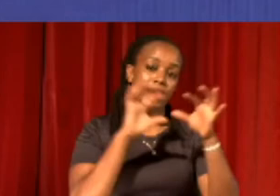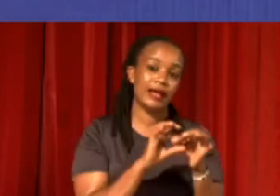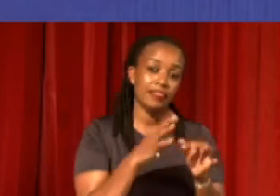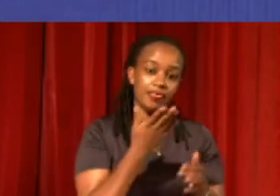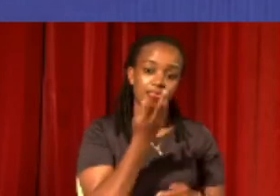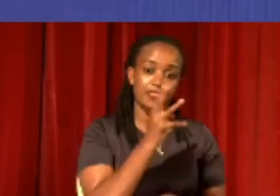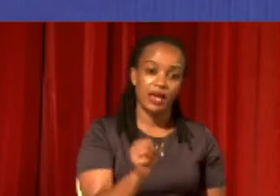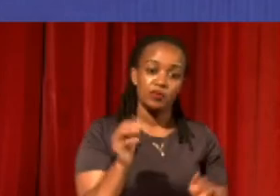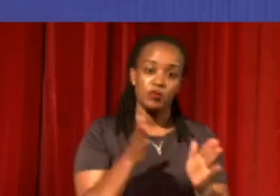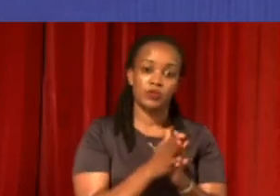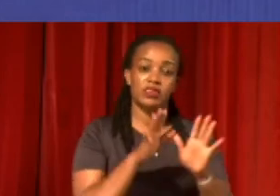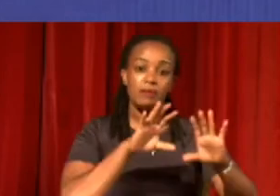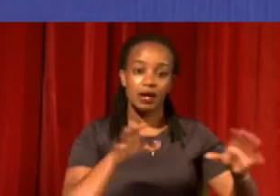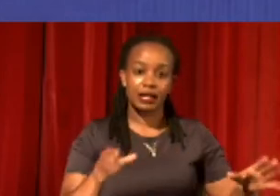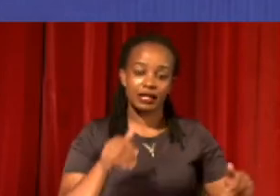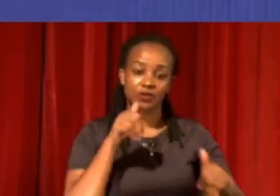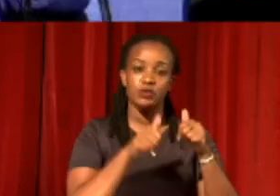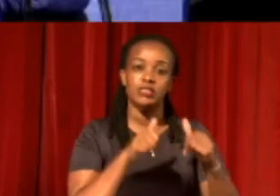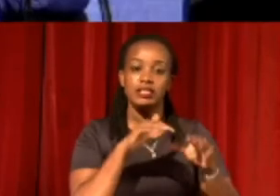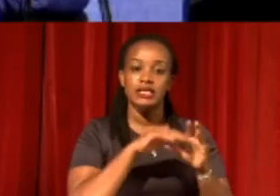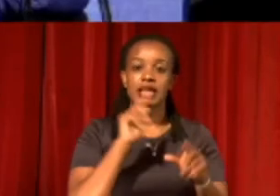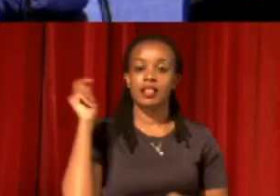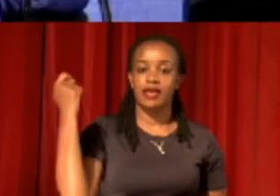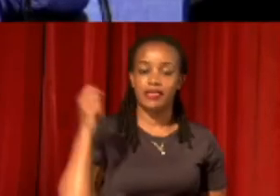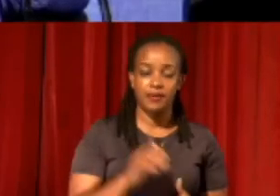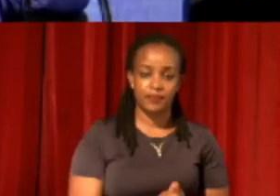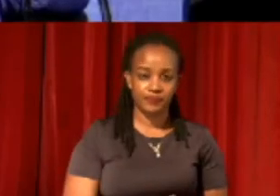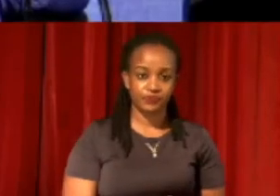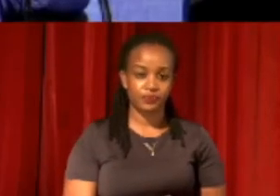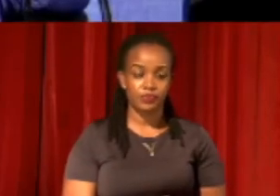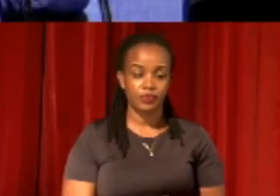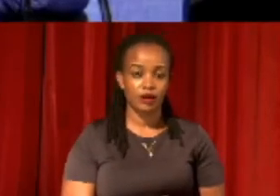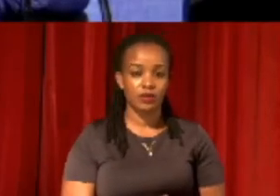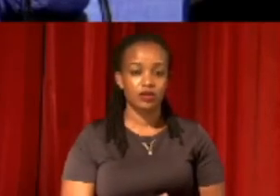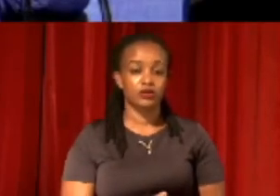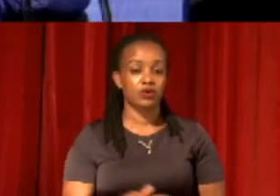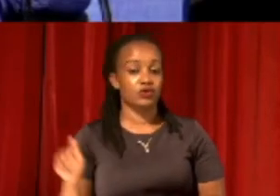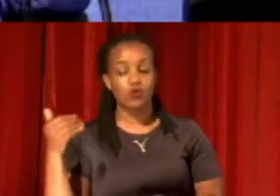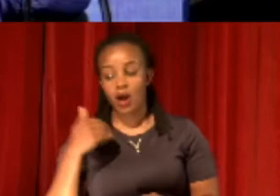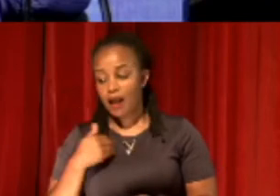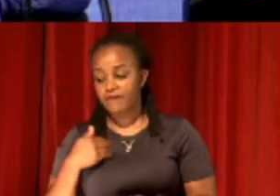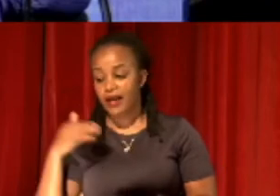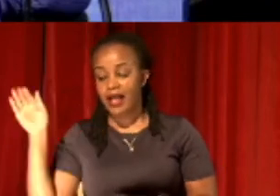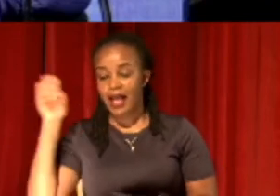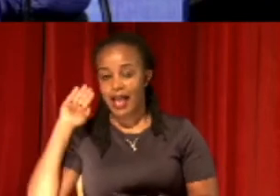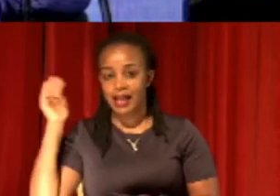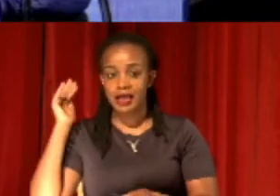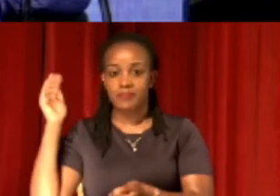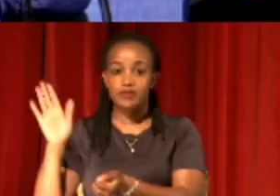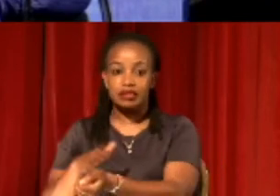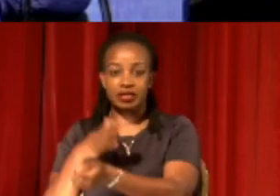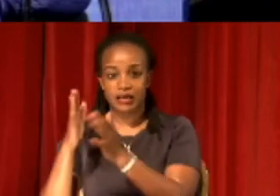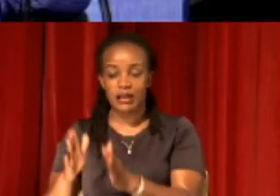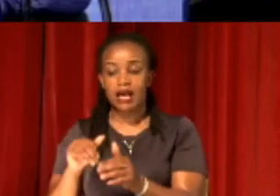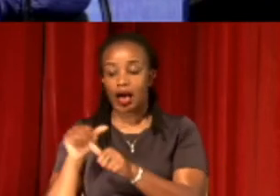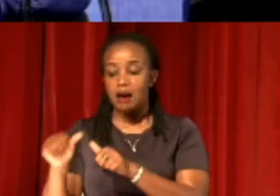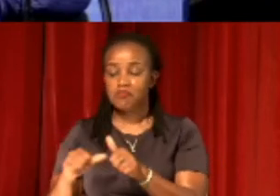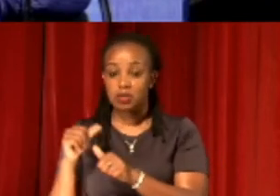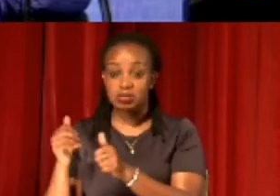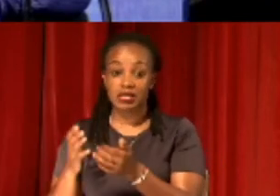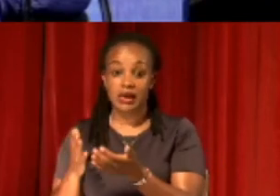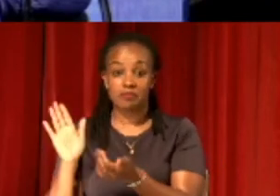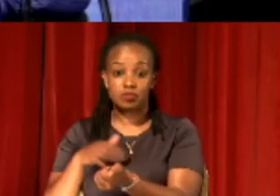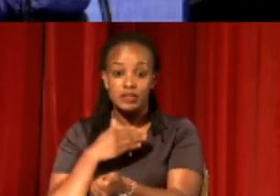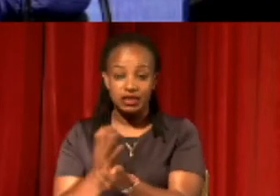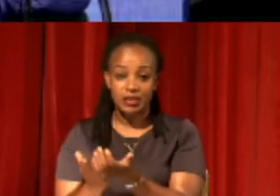the markets that are beyond Kenya as well. Oh, wow. Yeah. If you're a musician, you just had a five-minute masterclass on music business from from